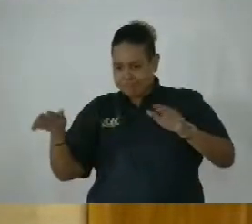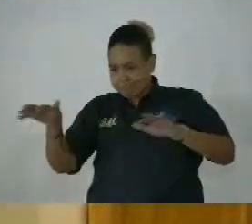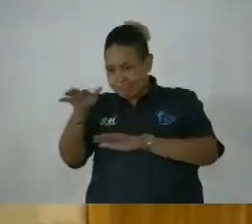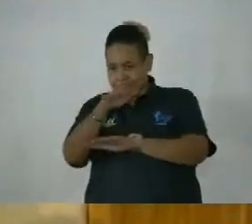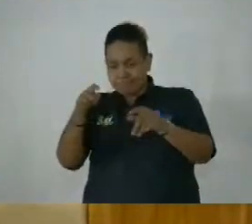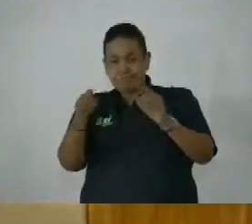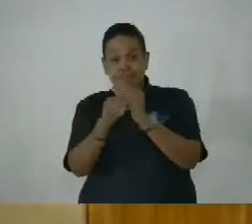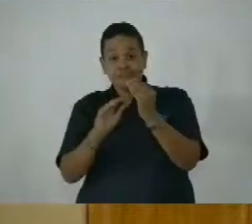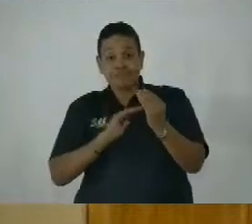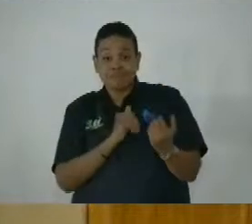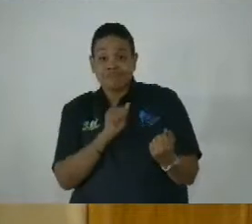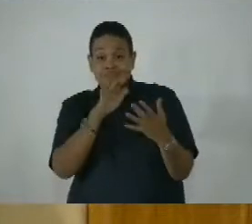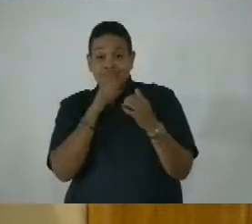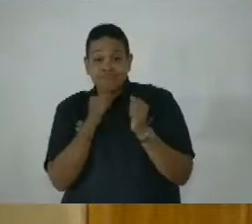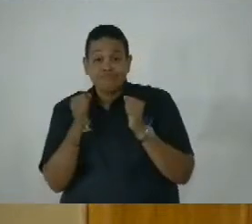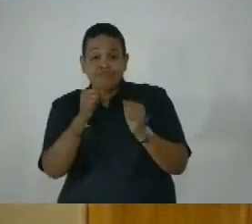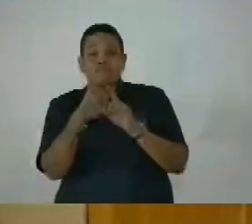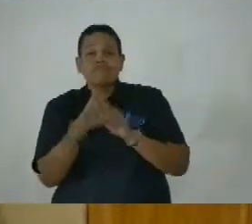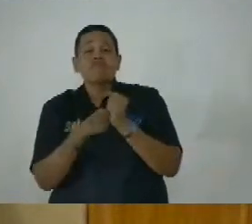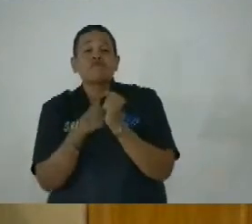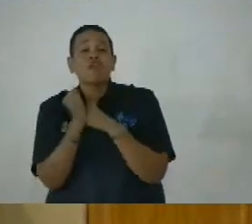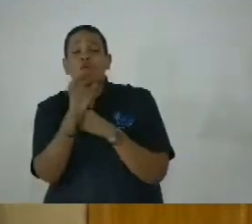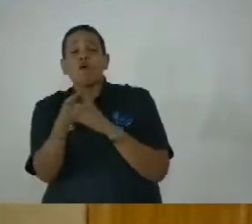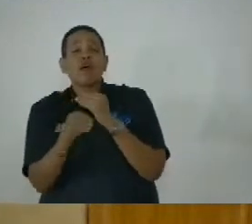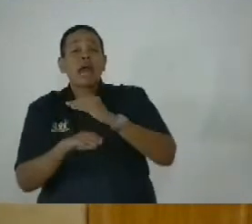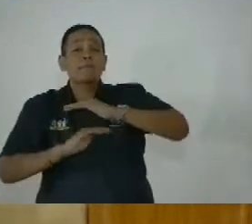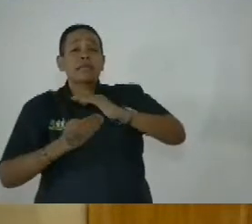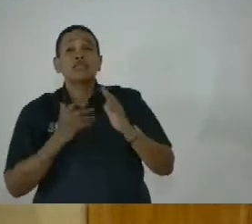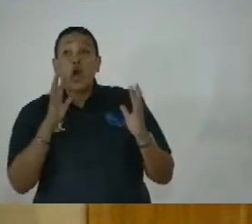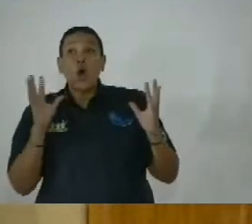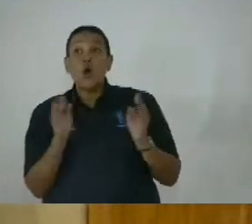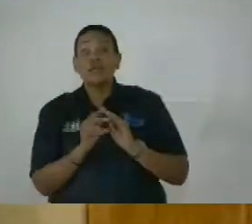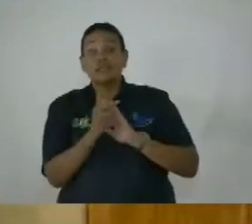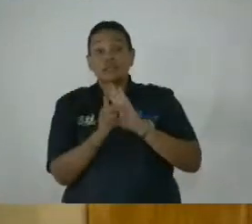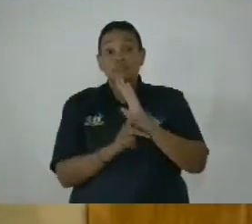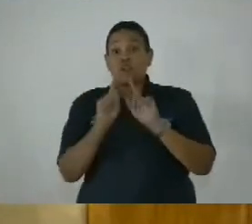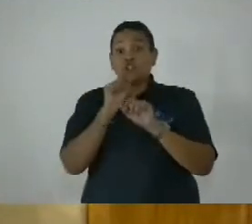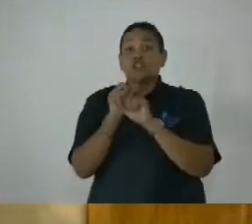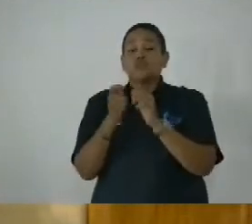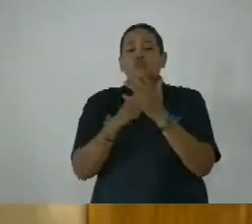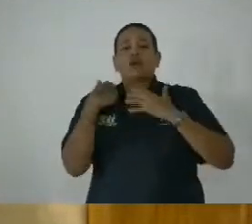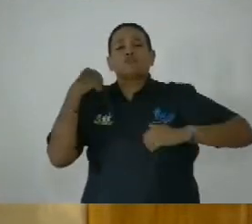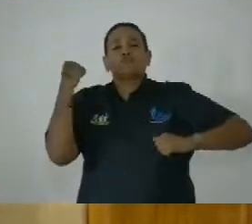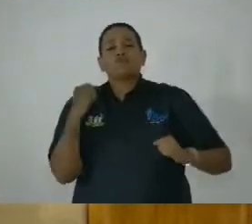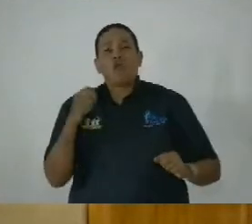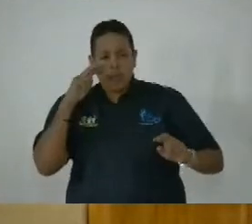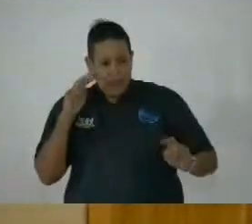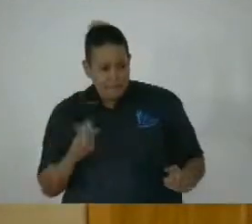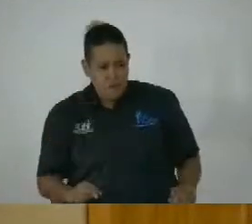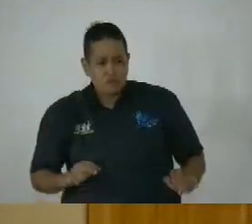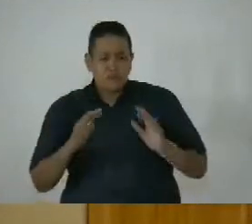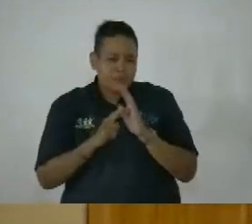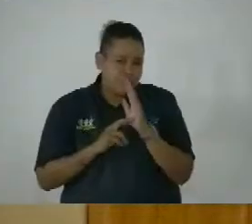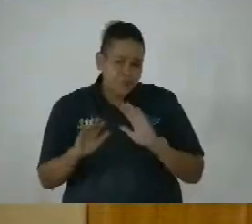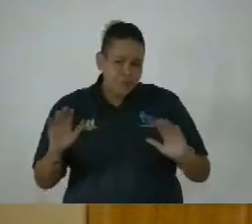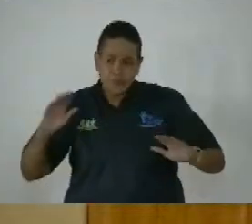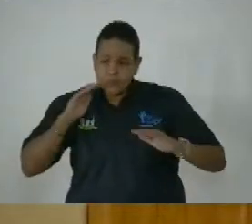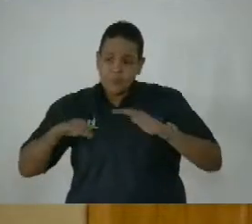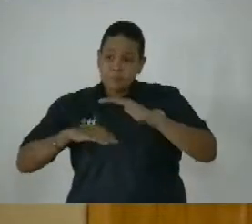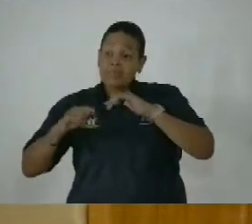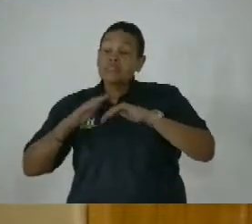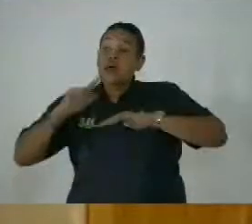Our approach, a strategic framework based on a holistic policy requiring strong enforcement measures,